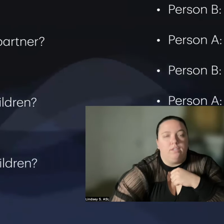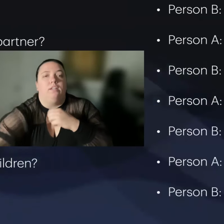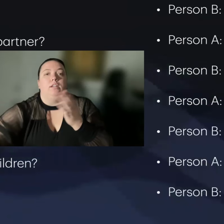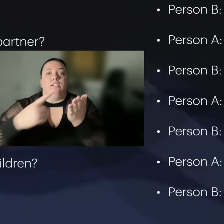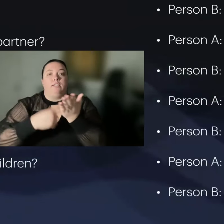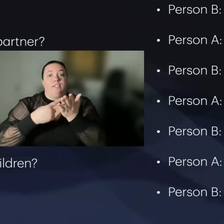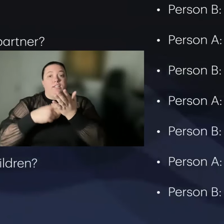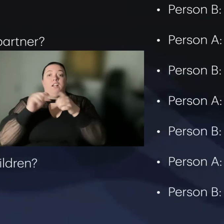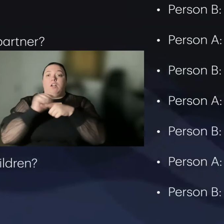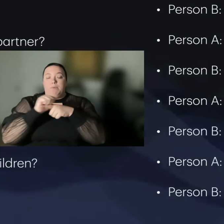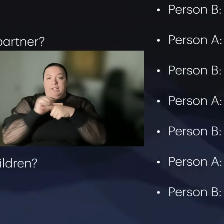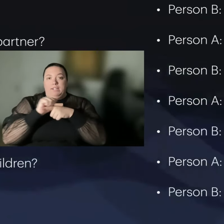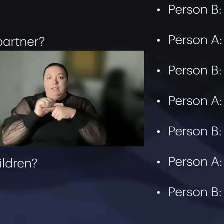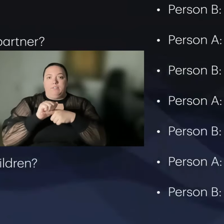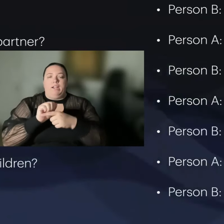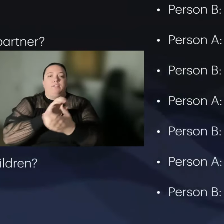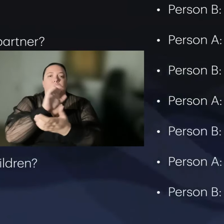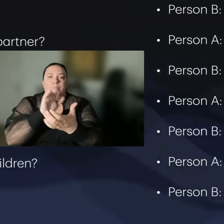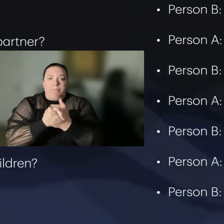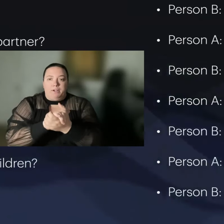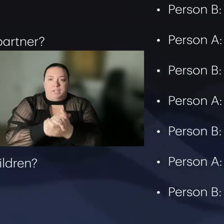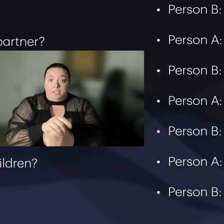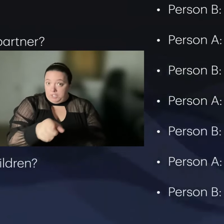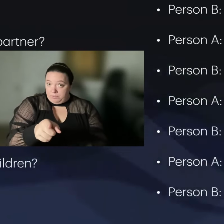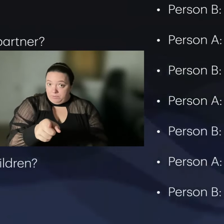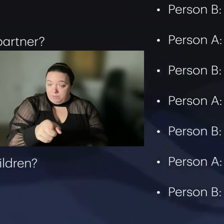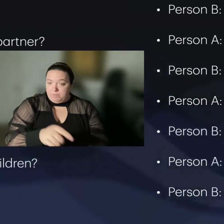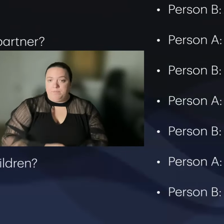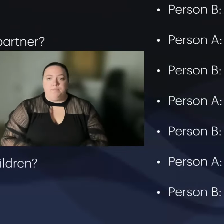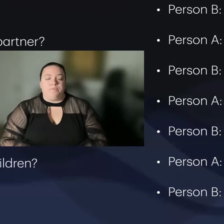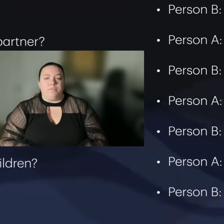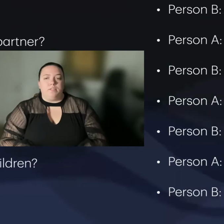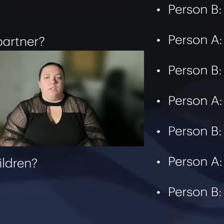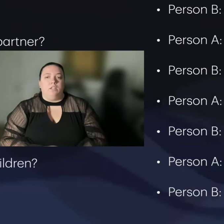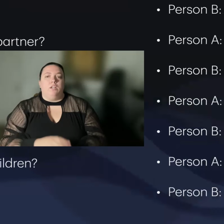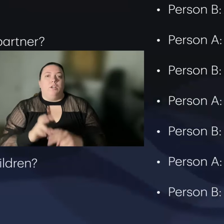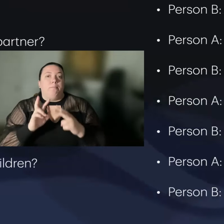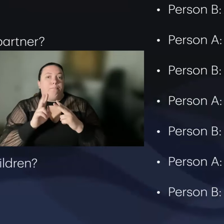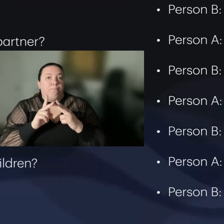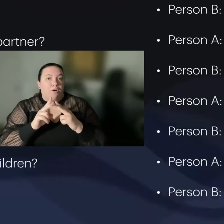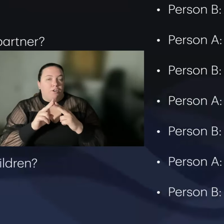This dialogue practice, right? So married, you.